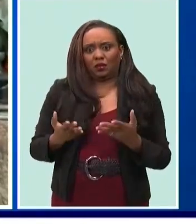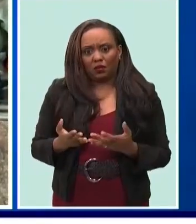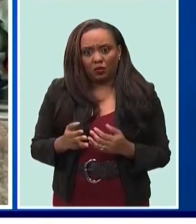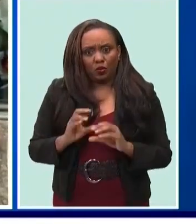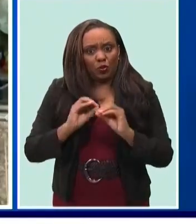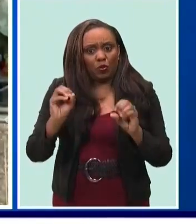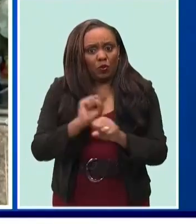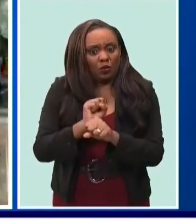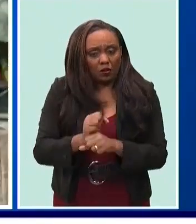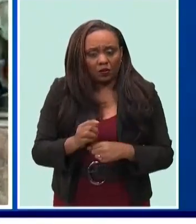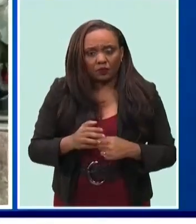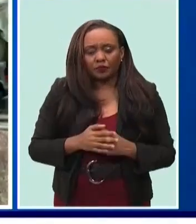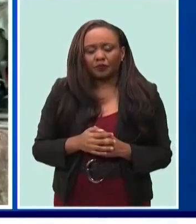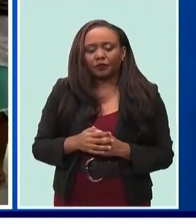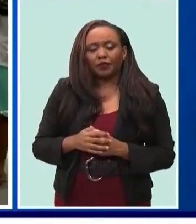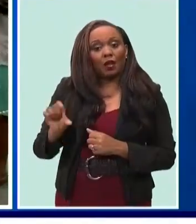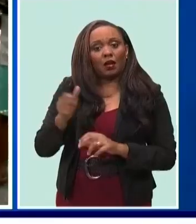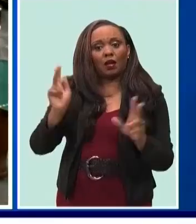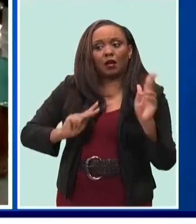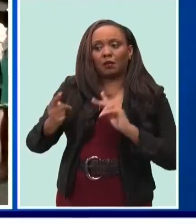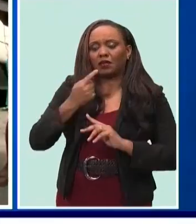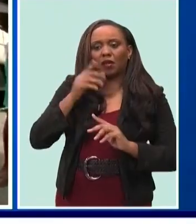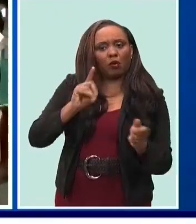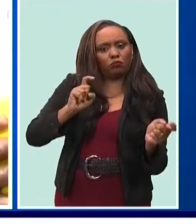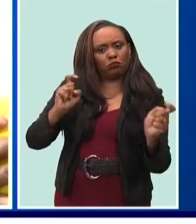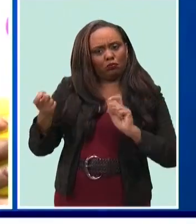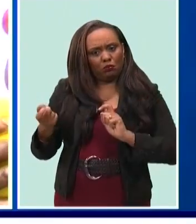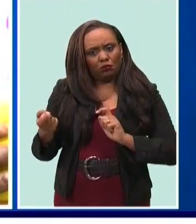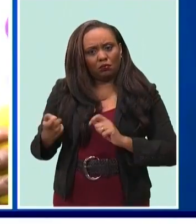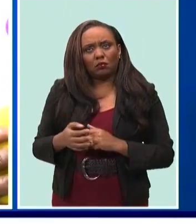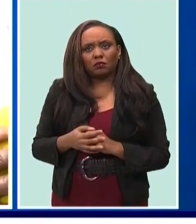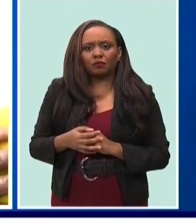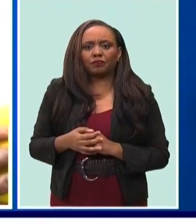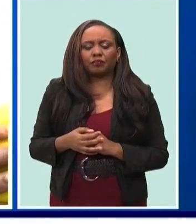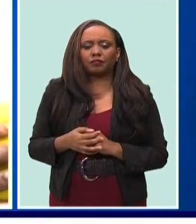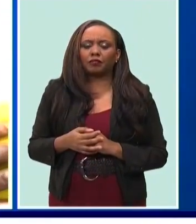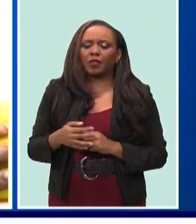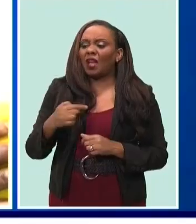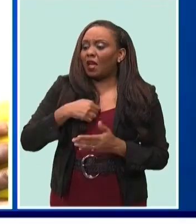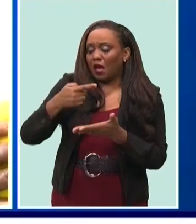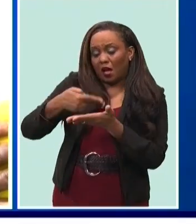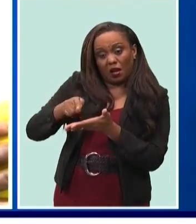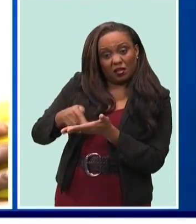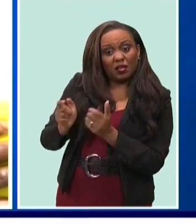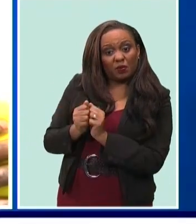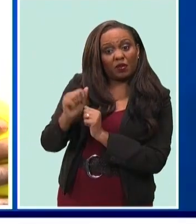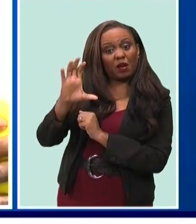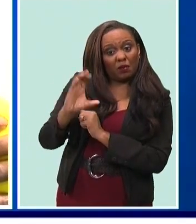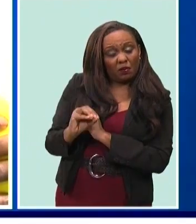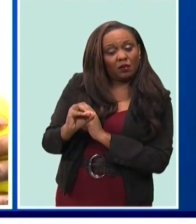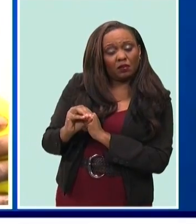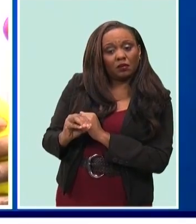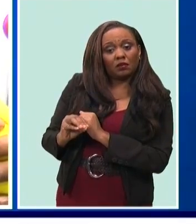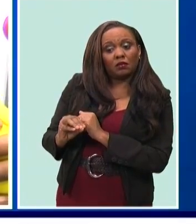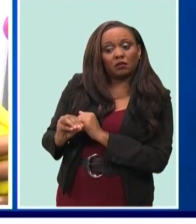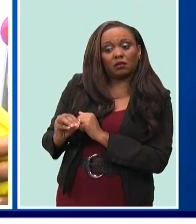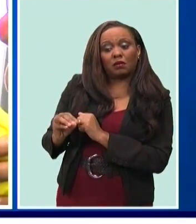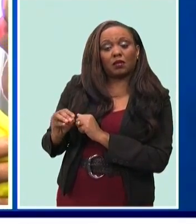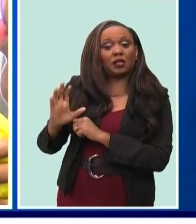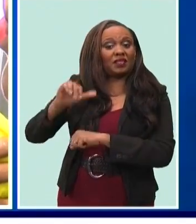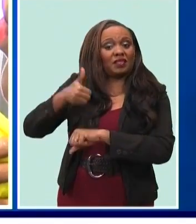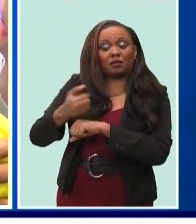say they will make the necessary changes when the time comes. I shop the same place, and they have already put something in place already. I look at it,